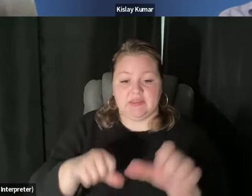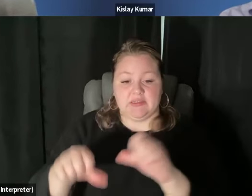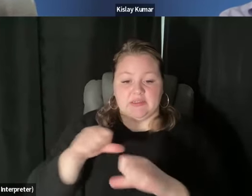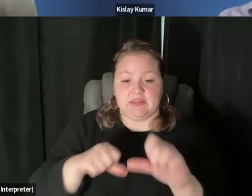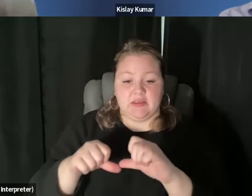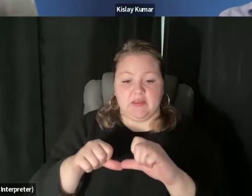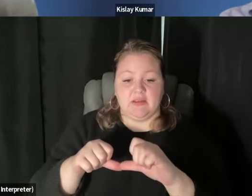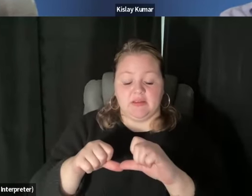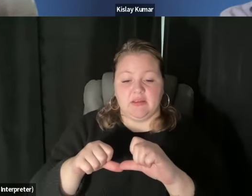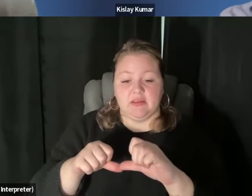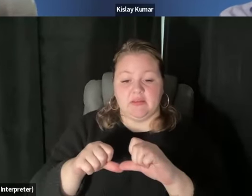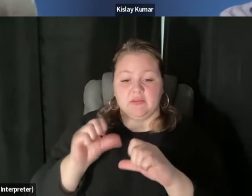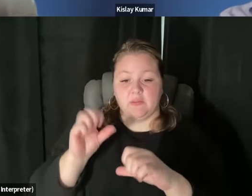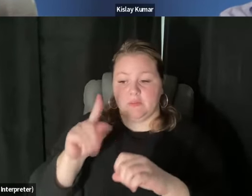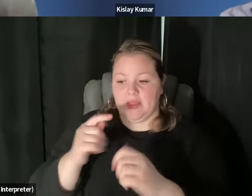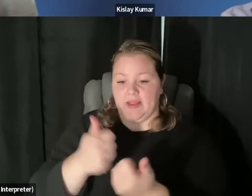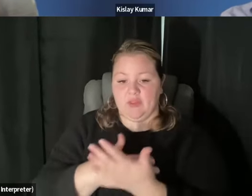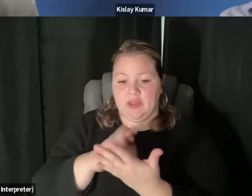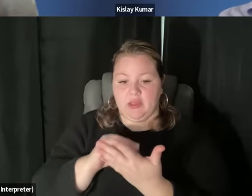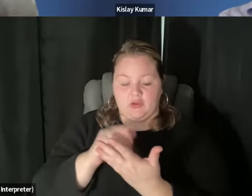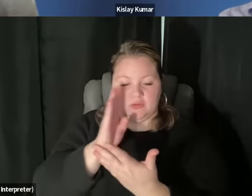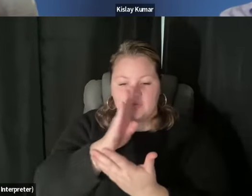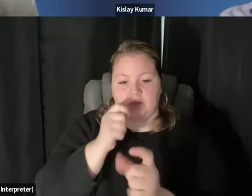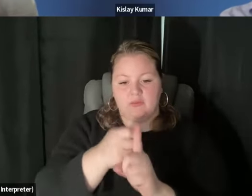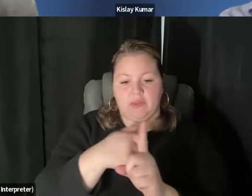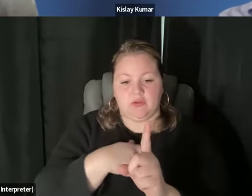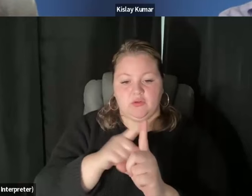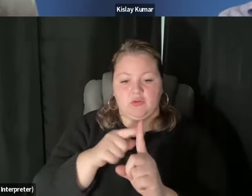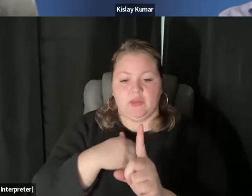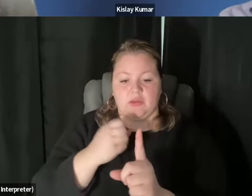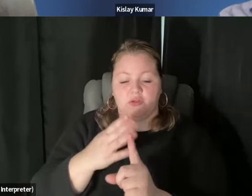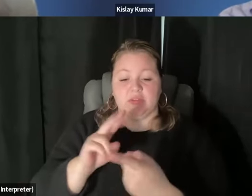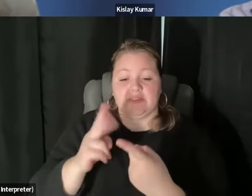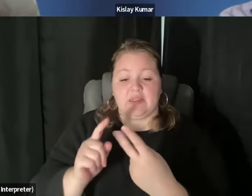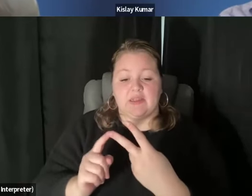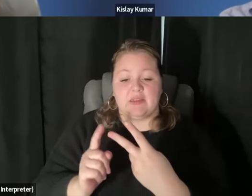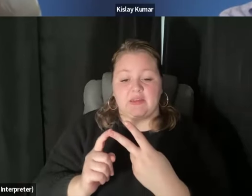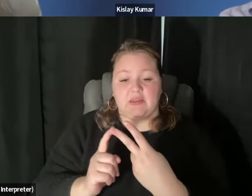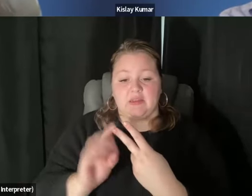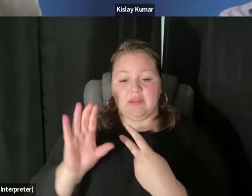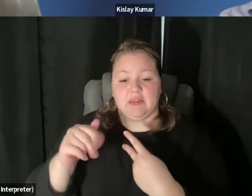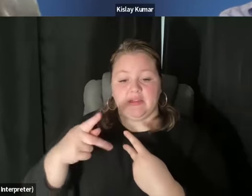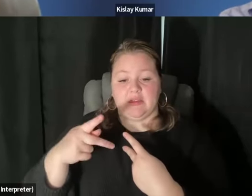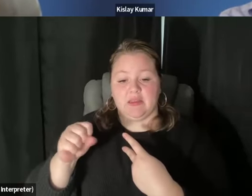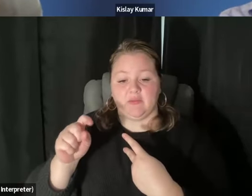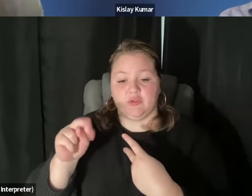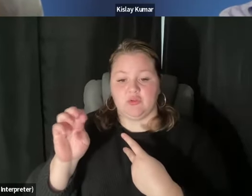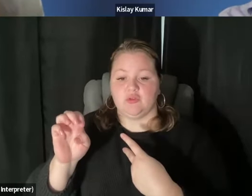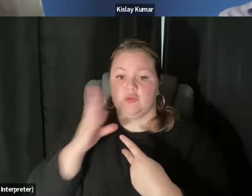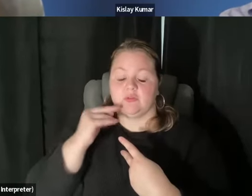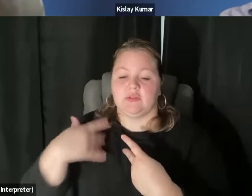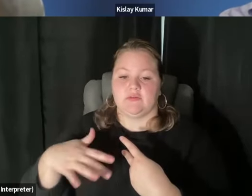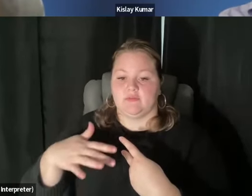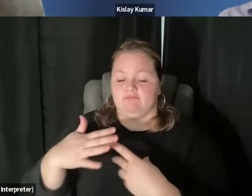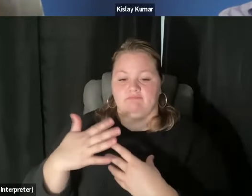learn. That is the first thing. Secondly, I think the most important part of this program is the pre-capstone experience at Harvard campus. It